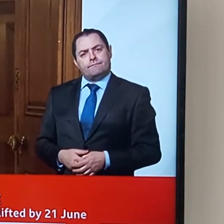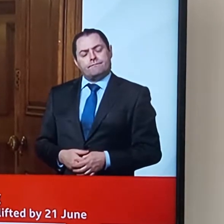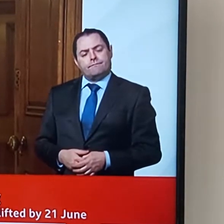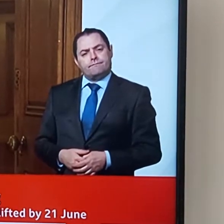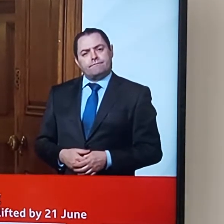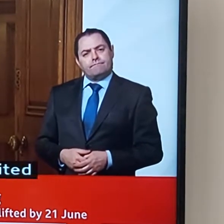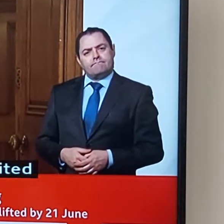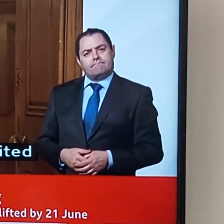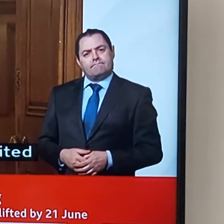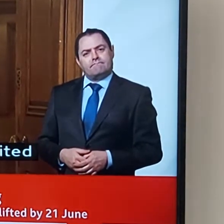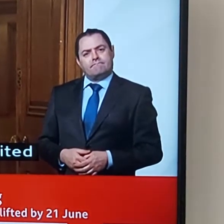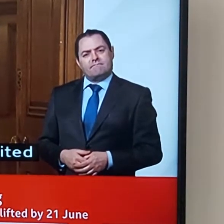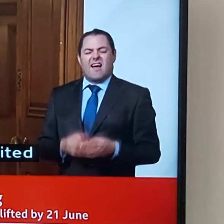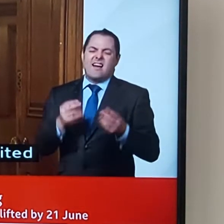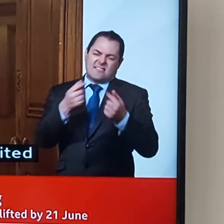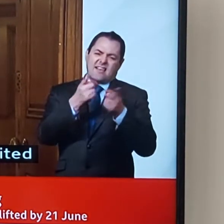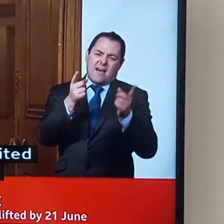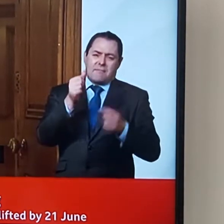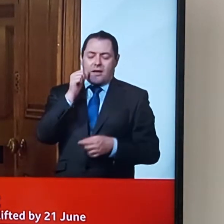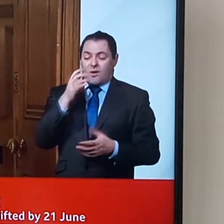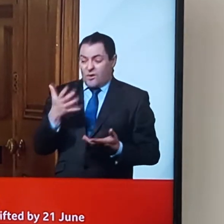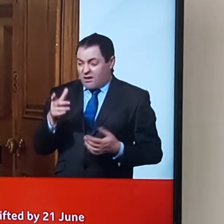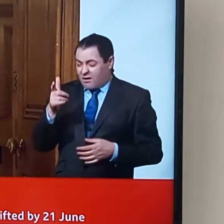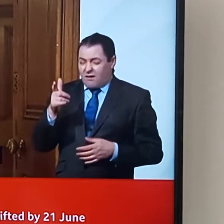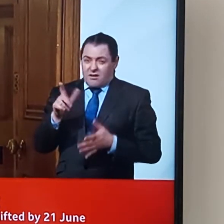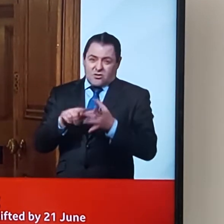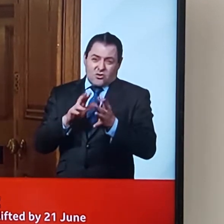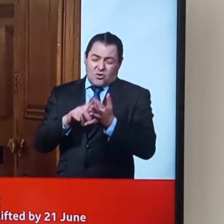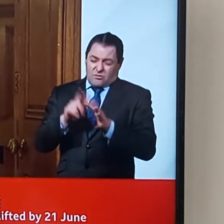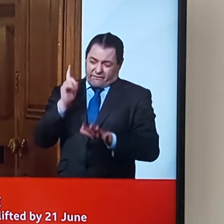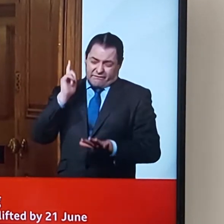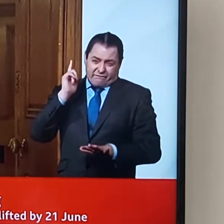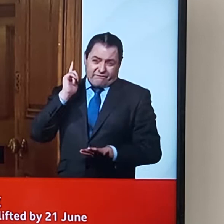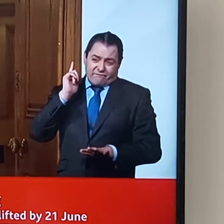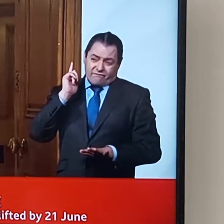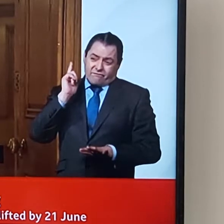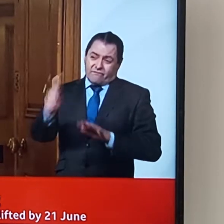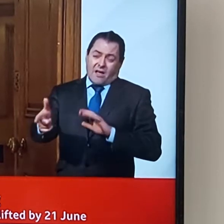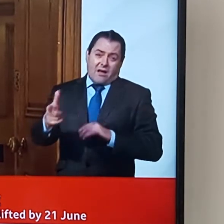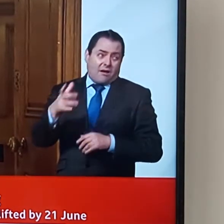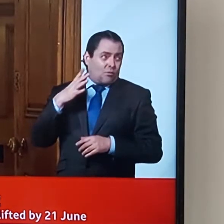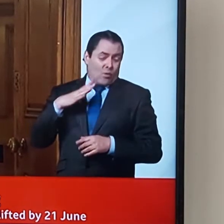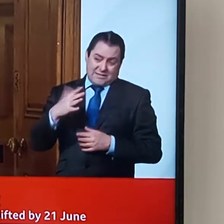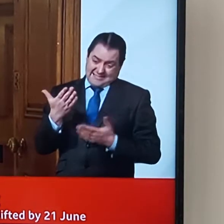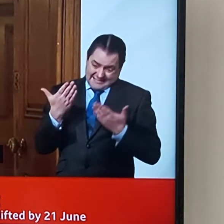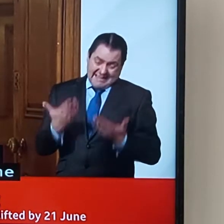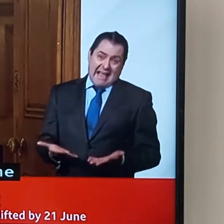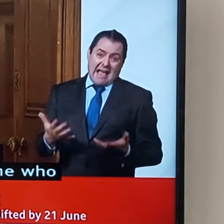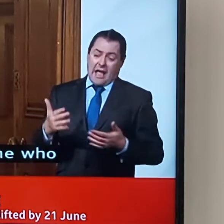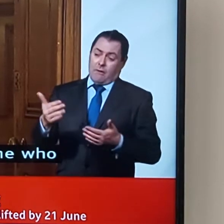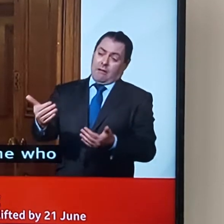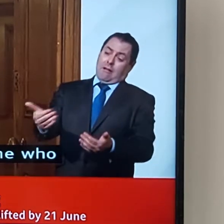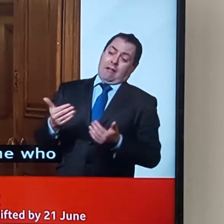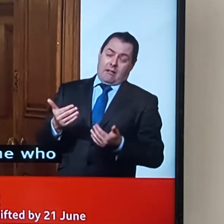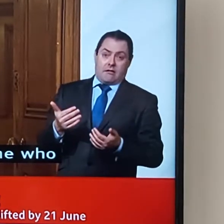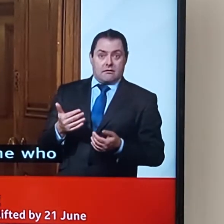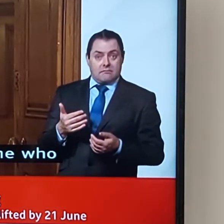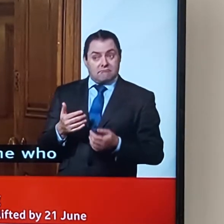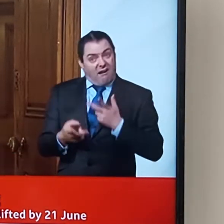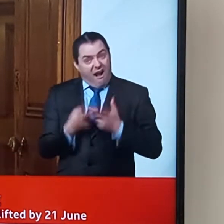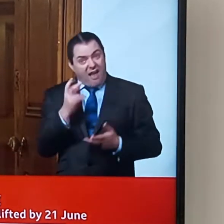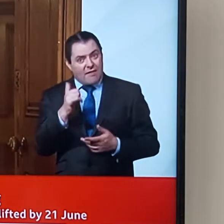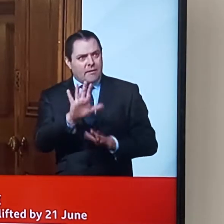there are some who would like to accelerate the timetable. And I know, of course, there are others who would like to be more cautious and stay in the